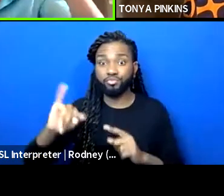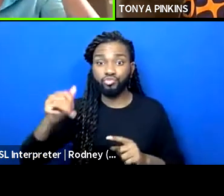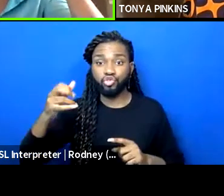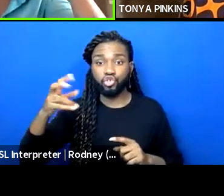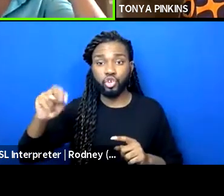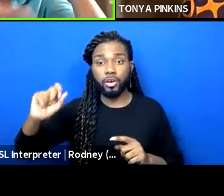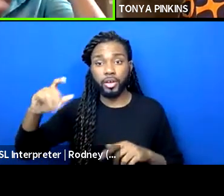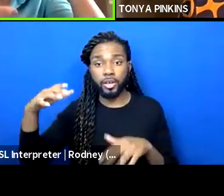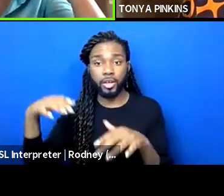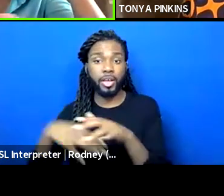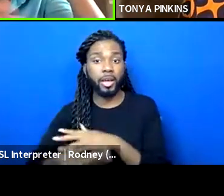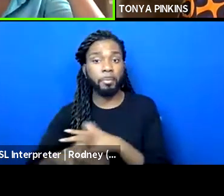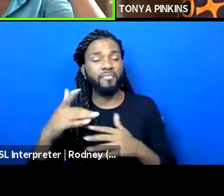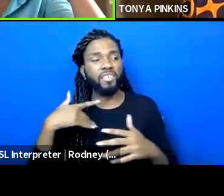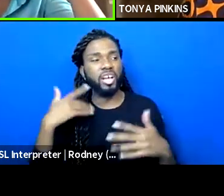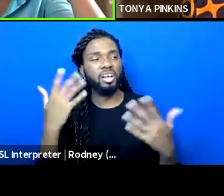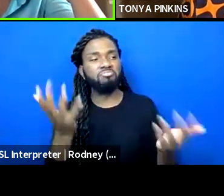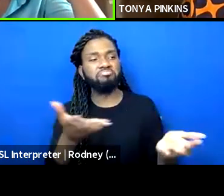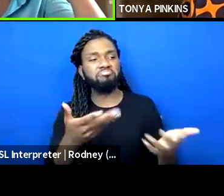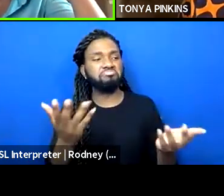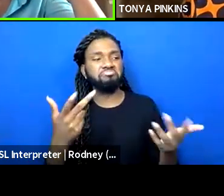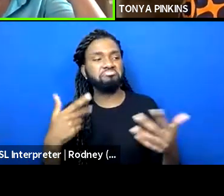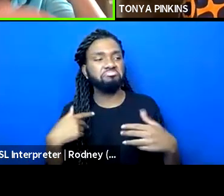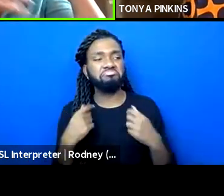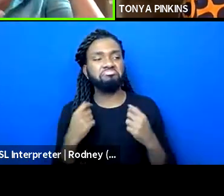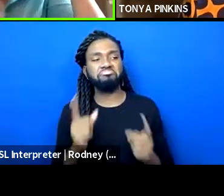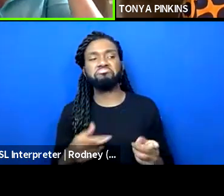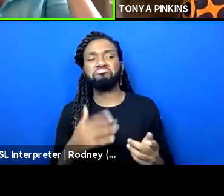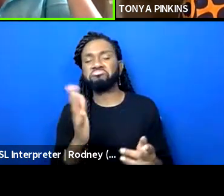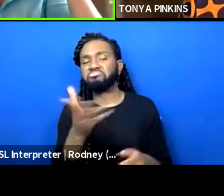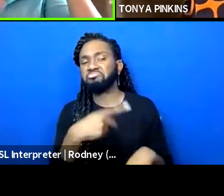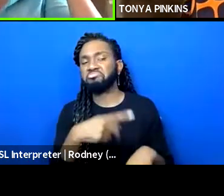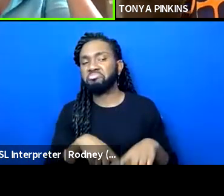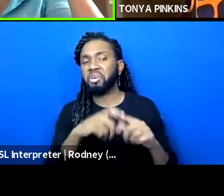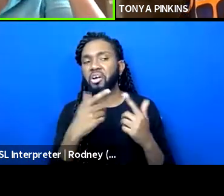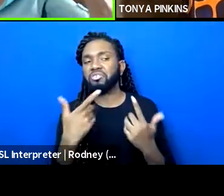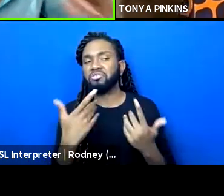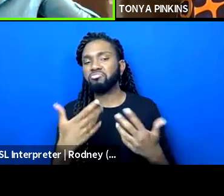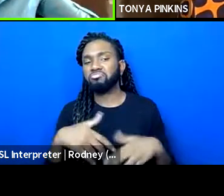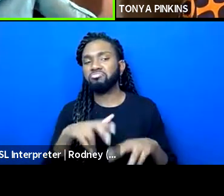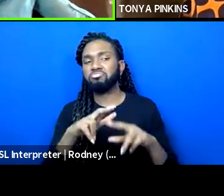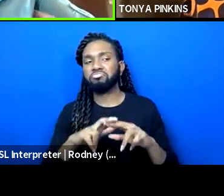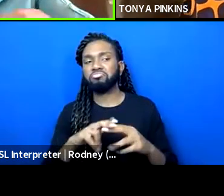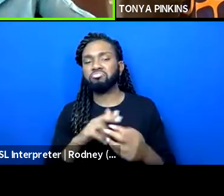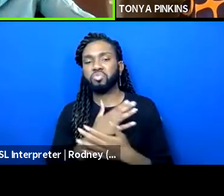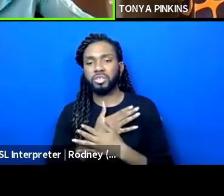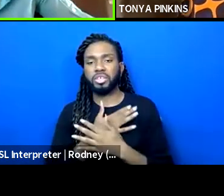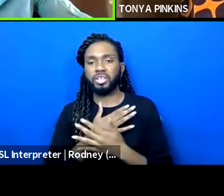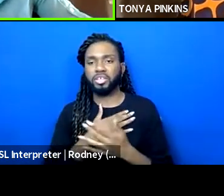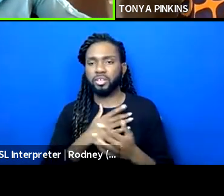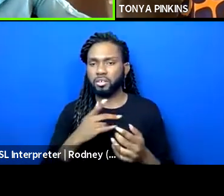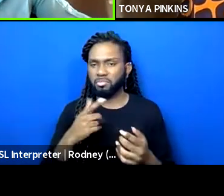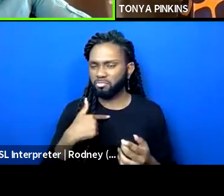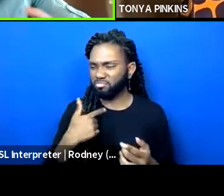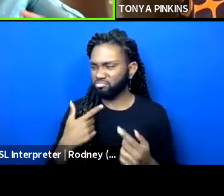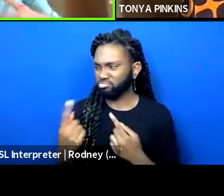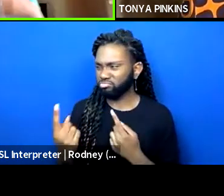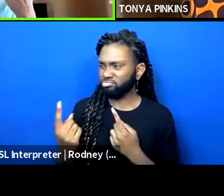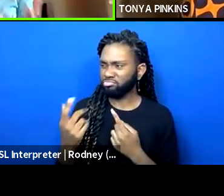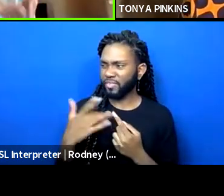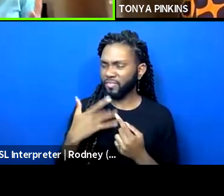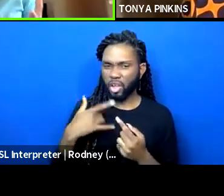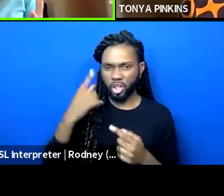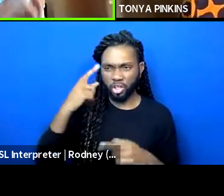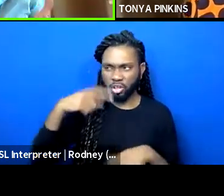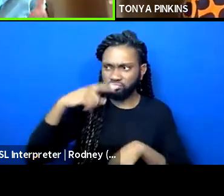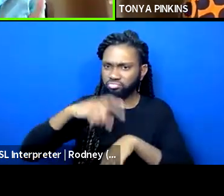just be like, "I'm just not feeling it. You know, I think I'm just going to take a break. Let's just breathe." We don't have time. I thought we were on a clock. And so